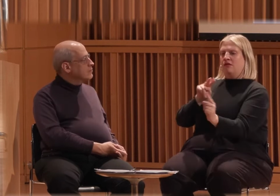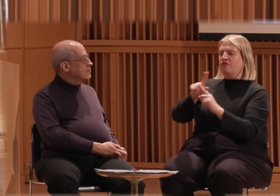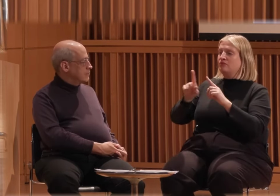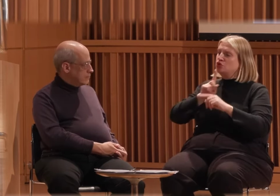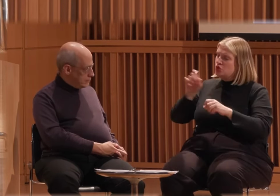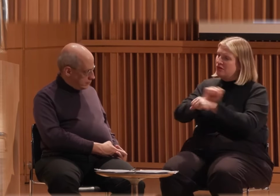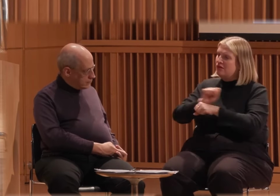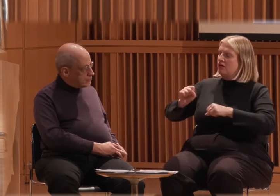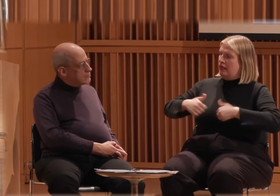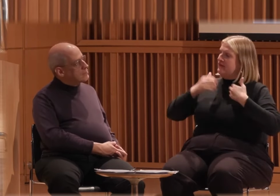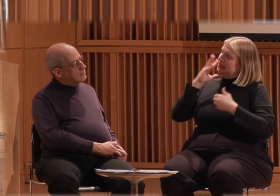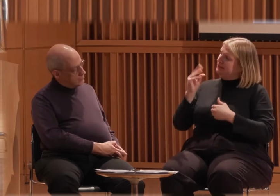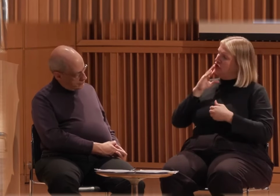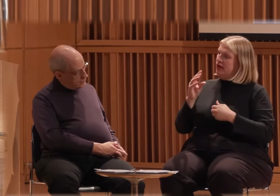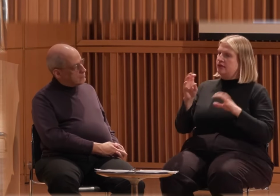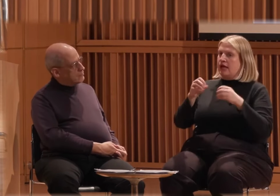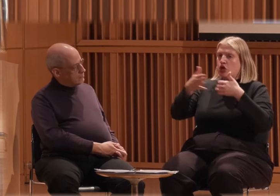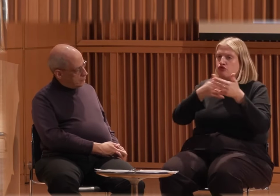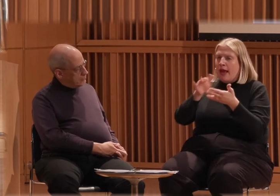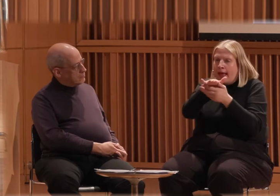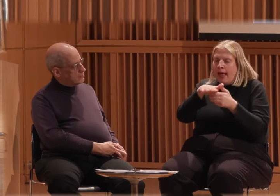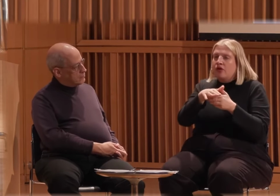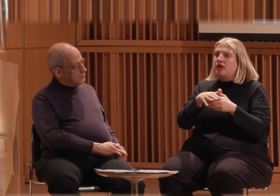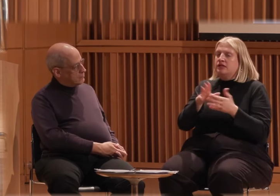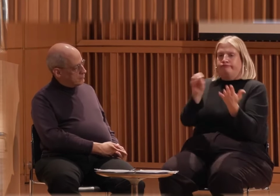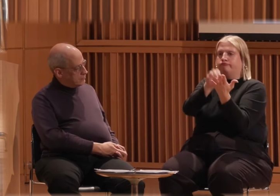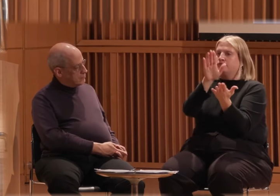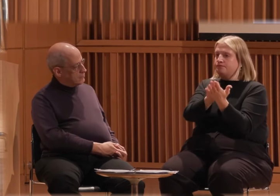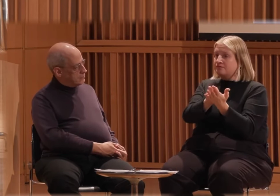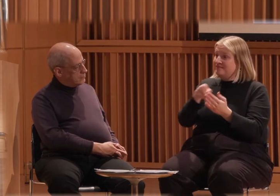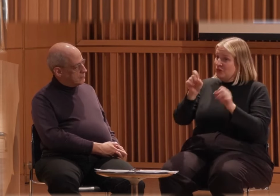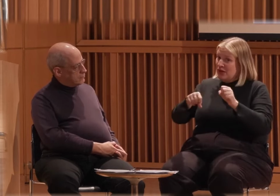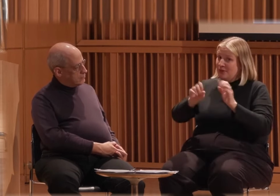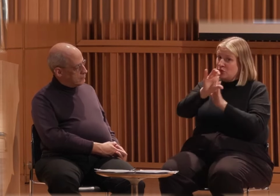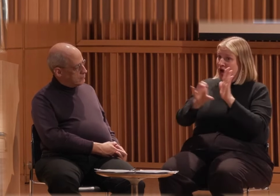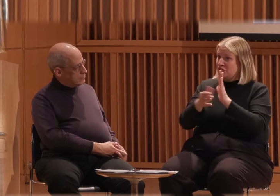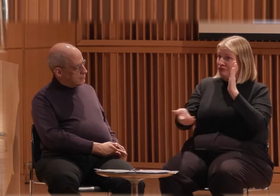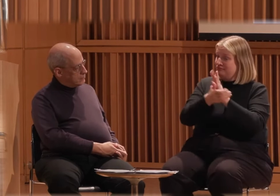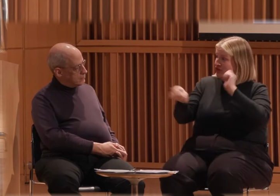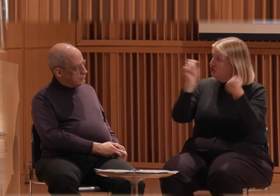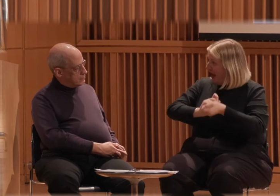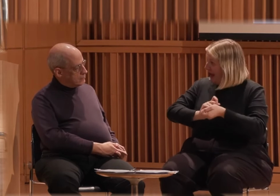gray areas. And by referendum, they changed the constitution. So